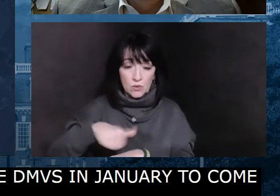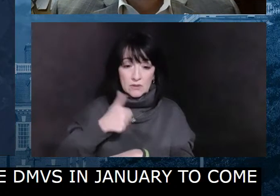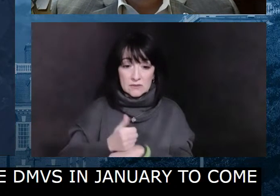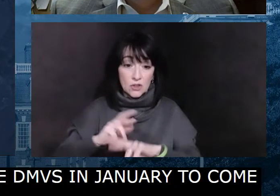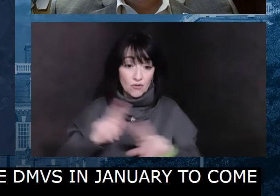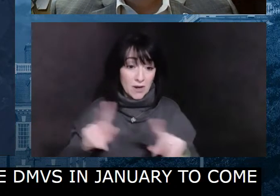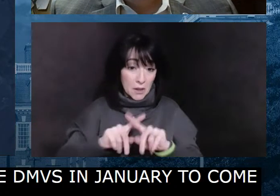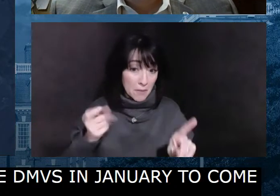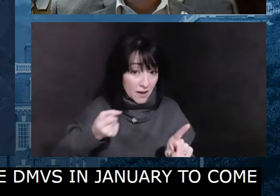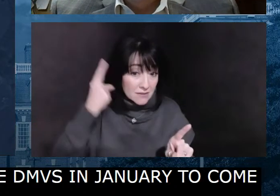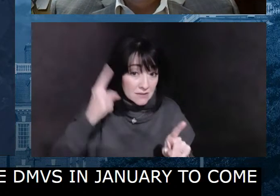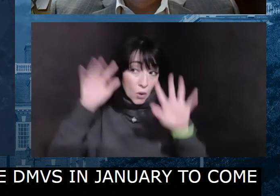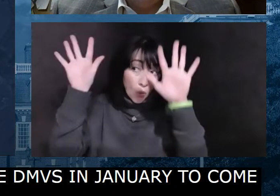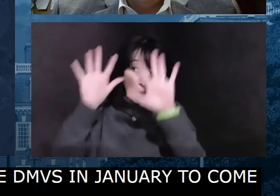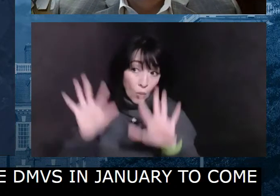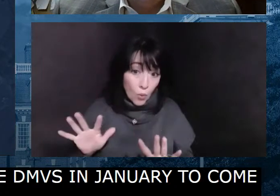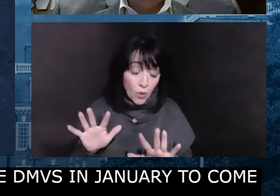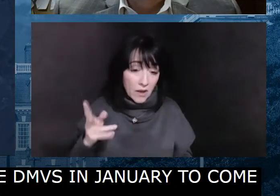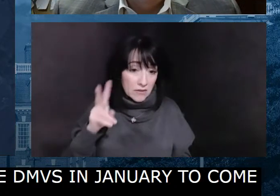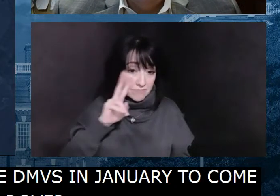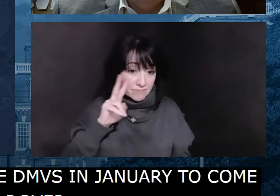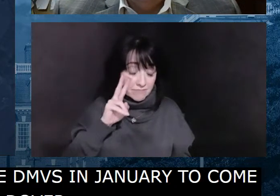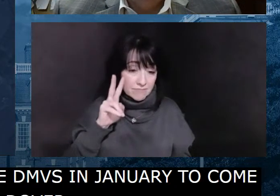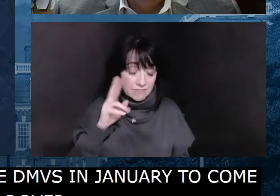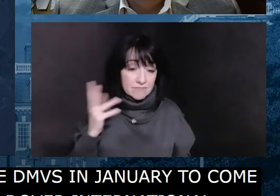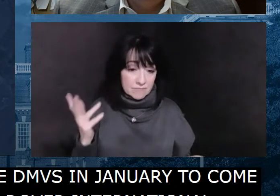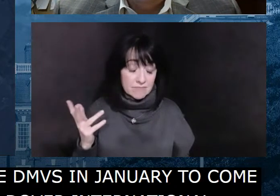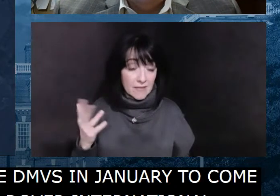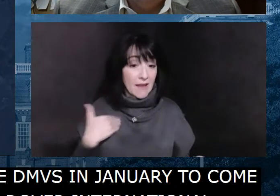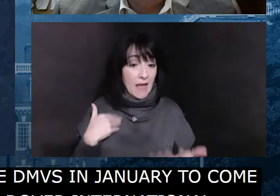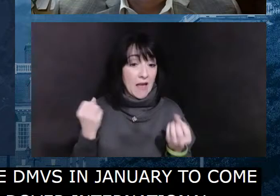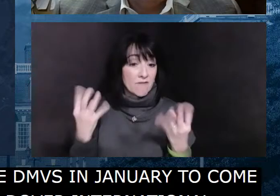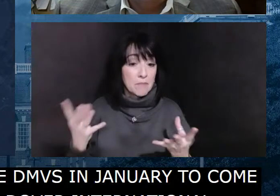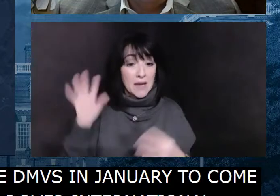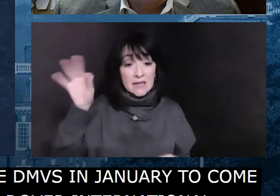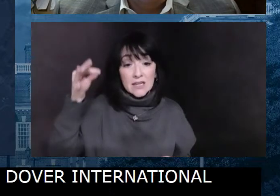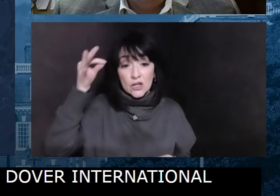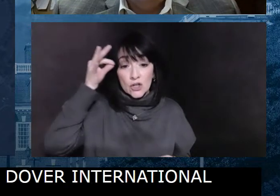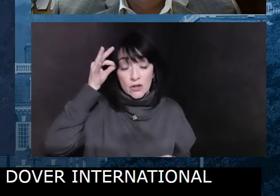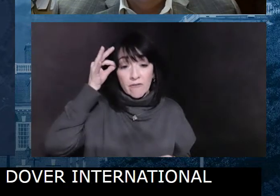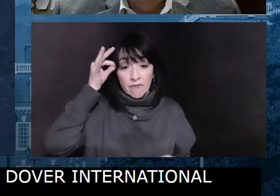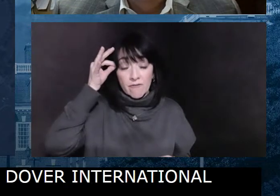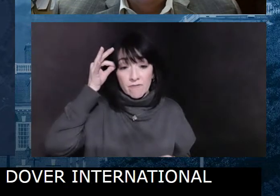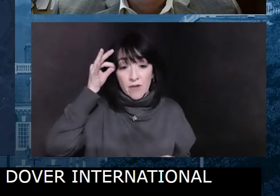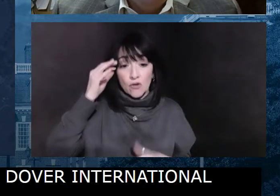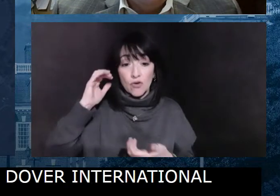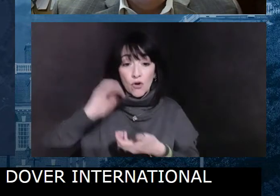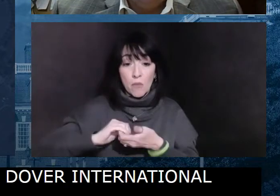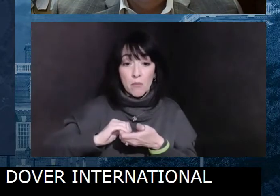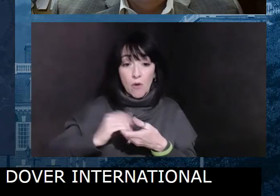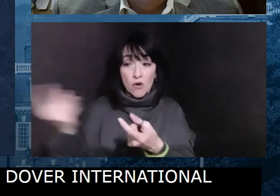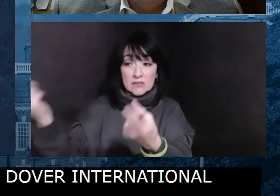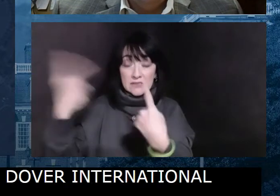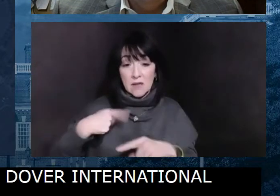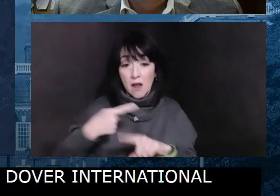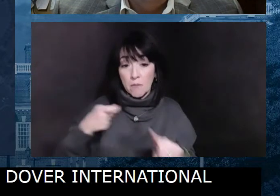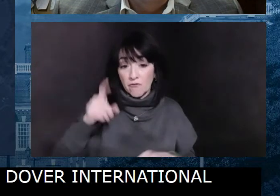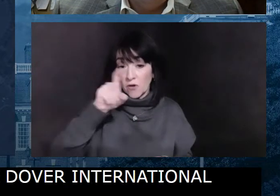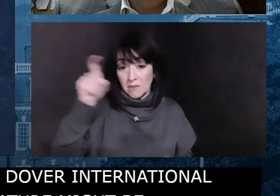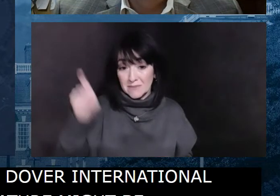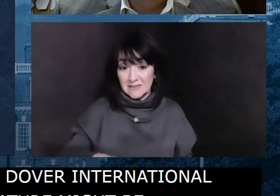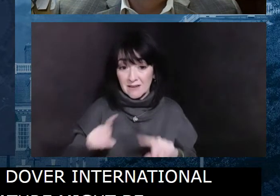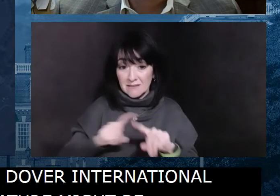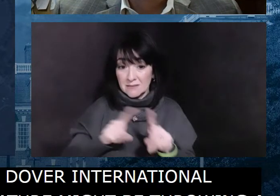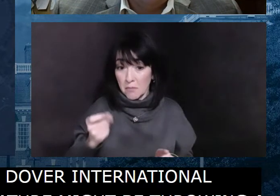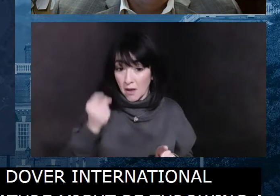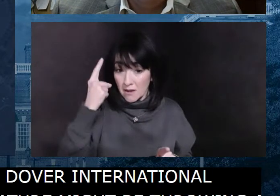that. We have a lot of our federal partners that are coming in from the Texas area. If you've seen the news, they've had some,